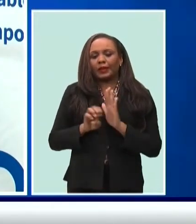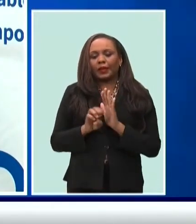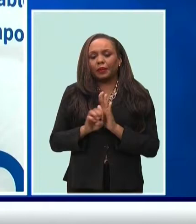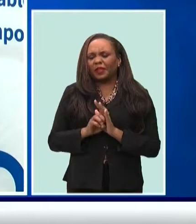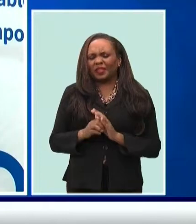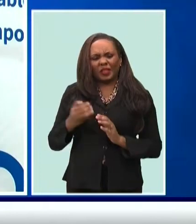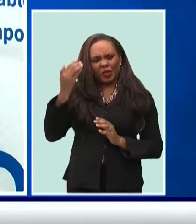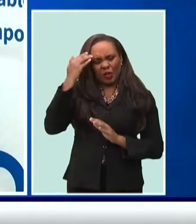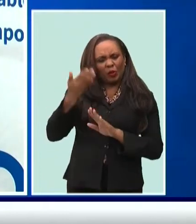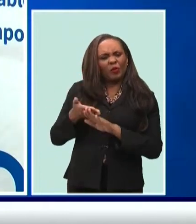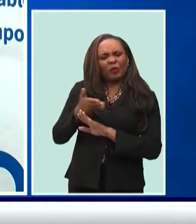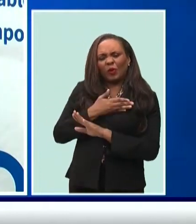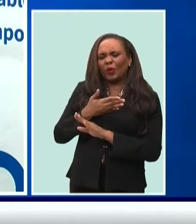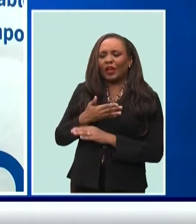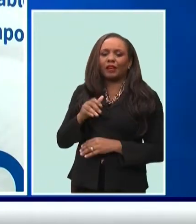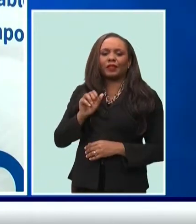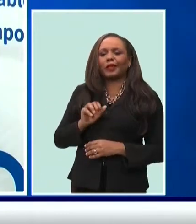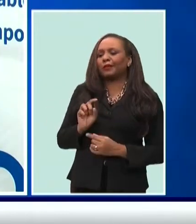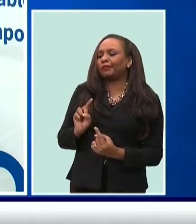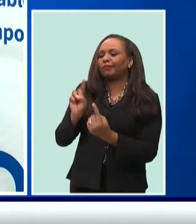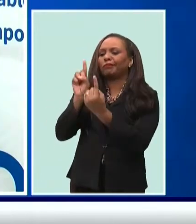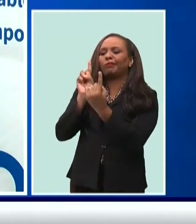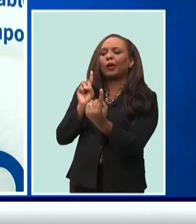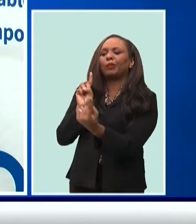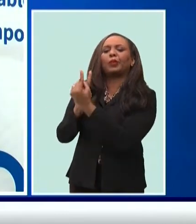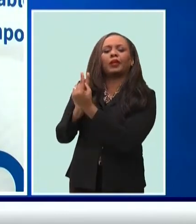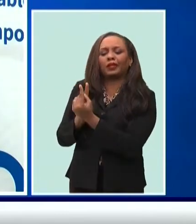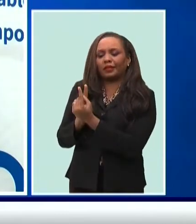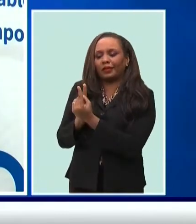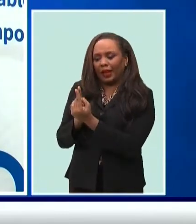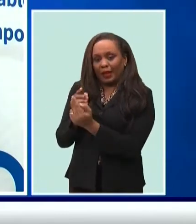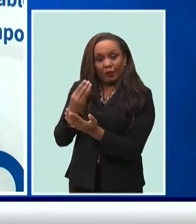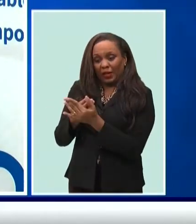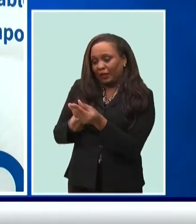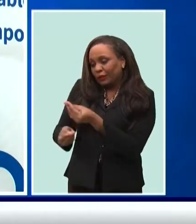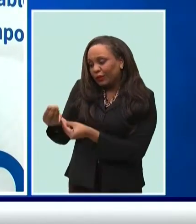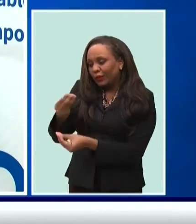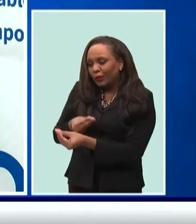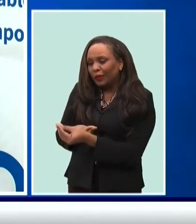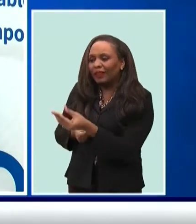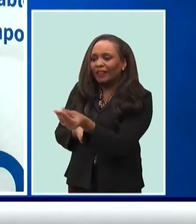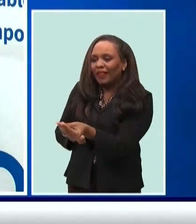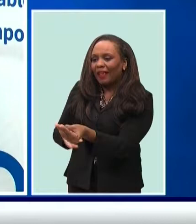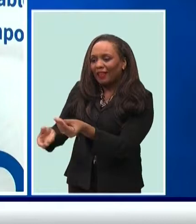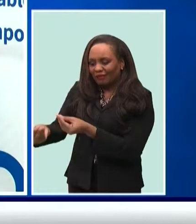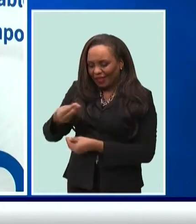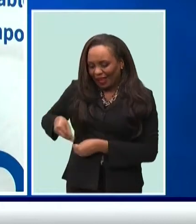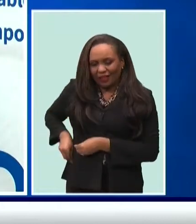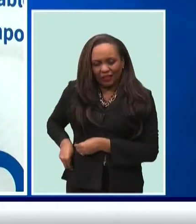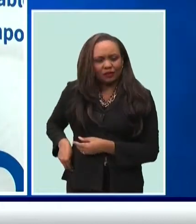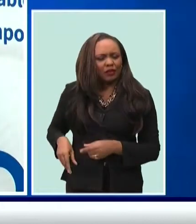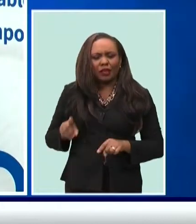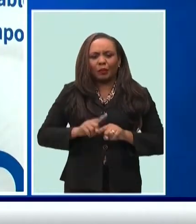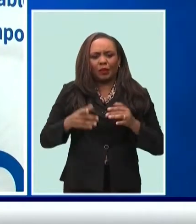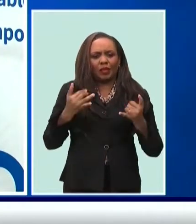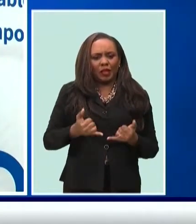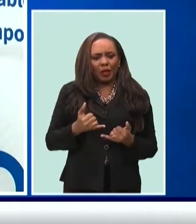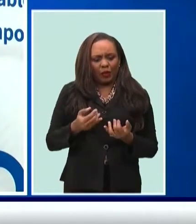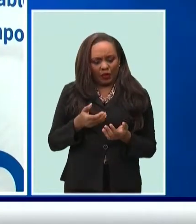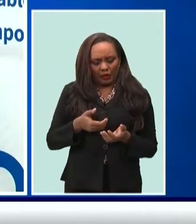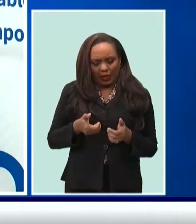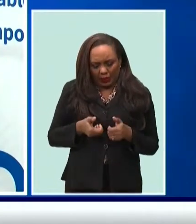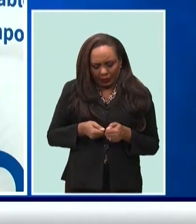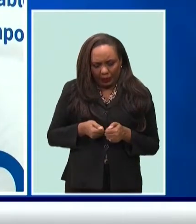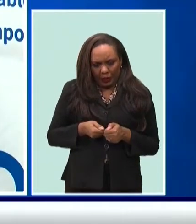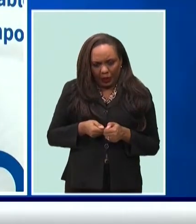the app in a way that before, if you wanted to do that, you might have arranged a meeting somewhere, both people travel to that place, there's an exchange of cash.